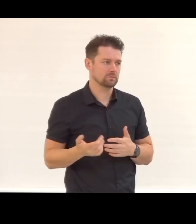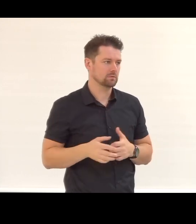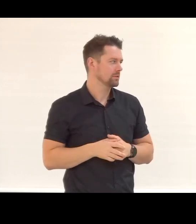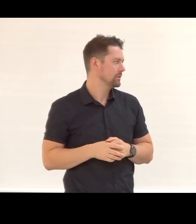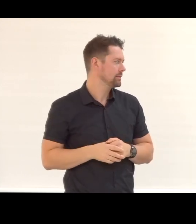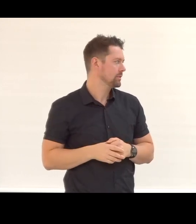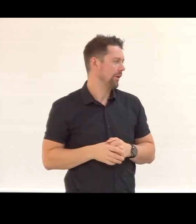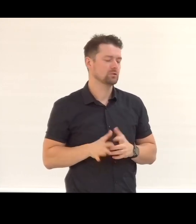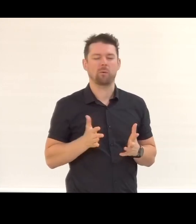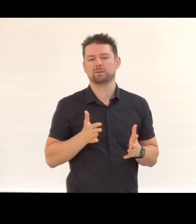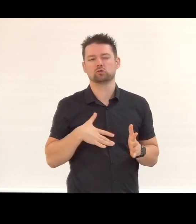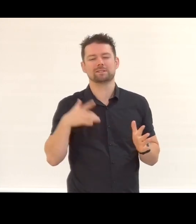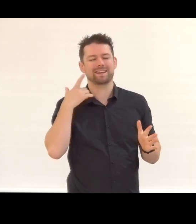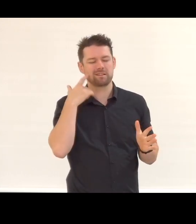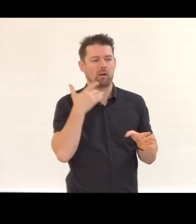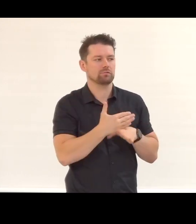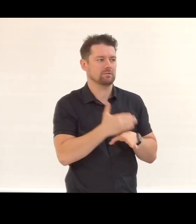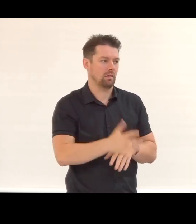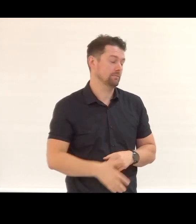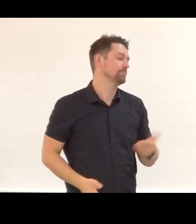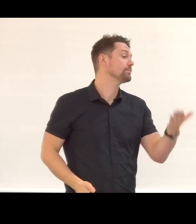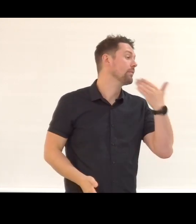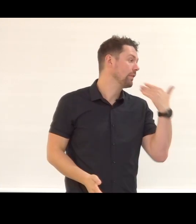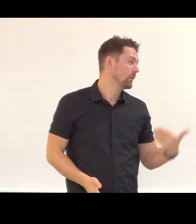pure practicality. Okay, thank you for that.